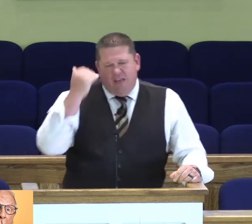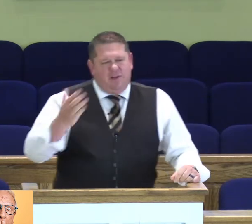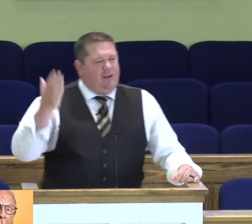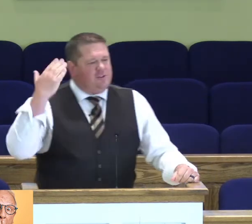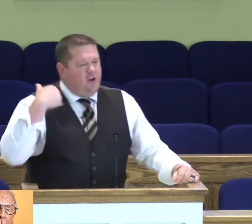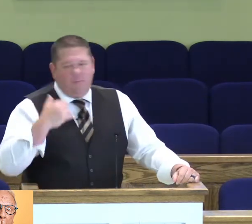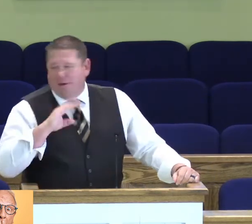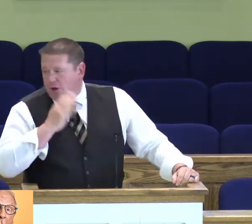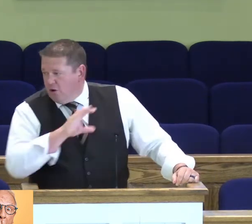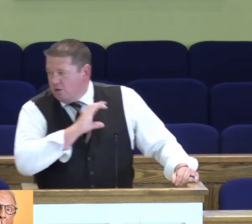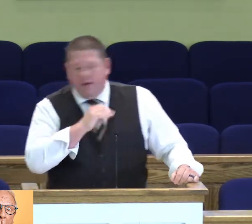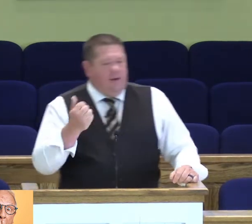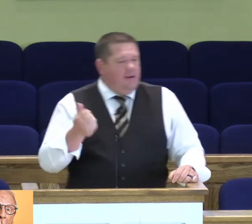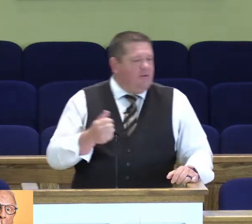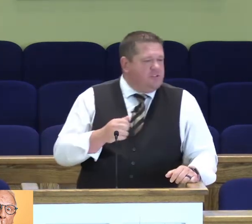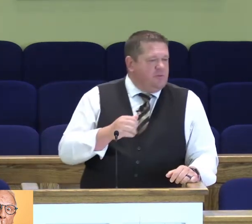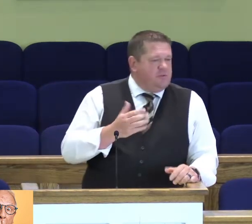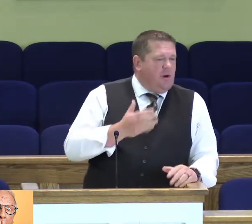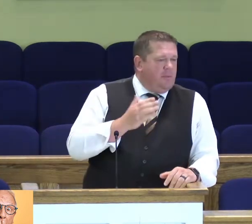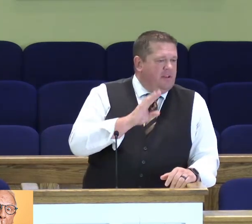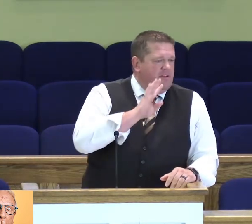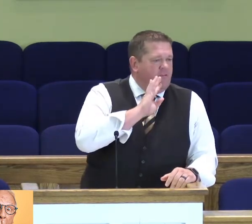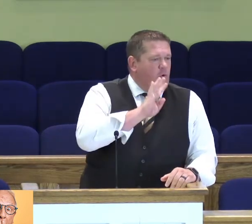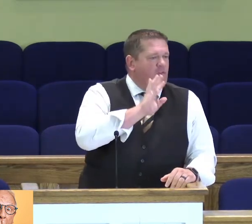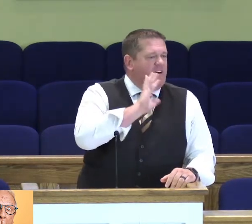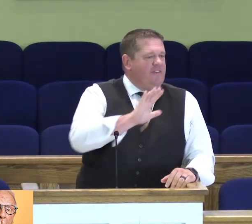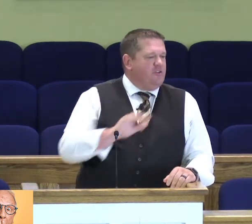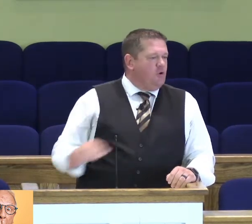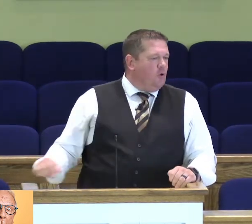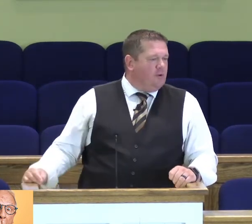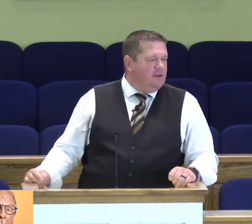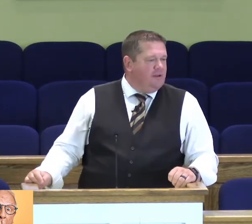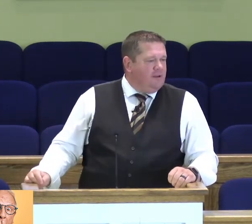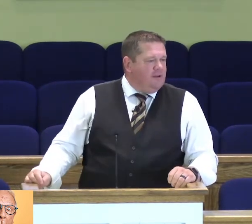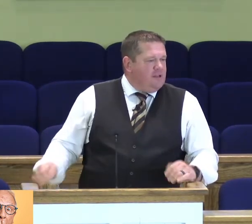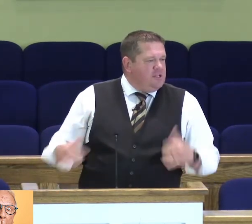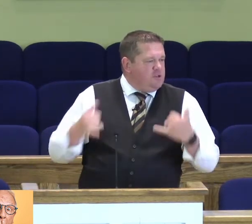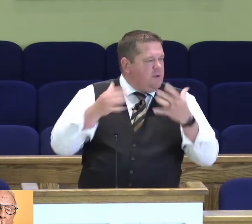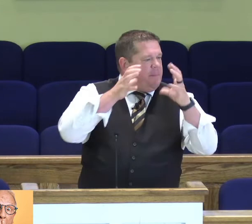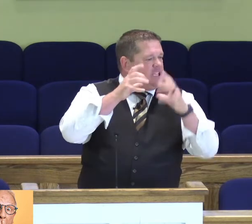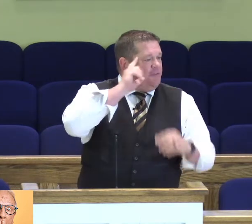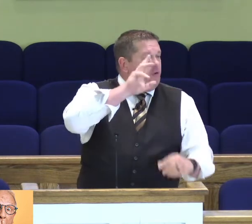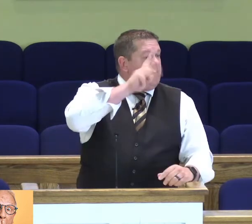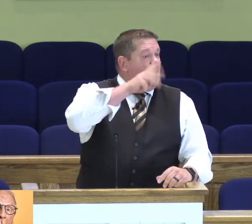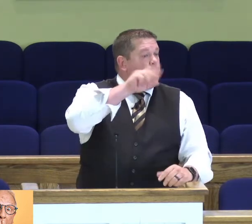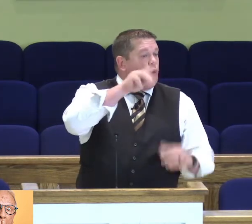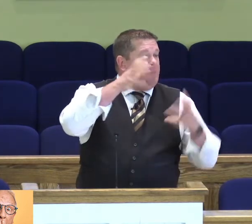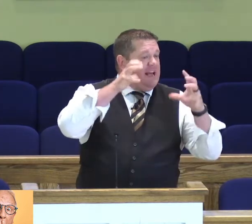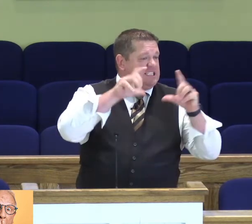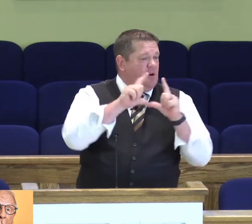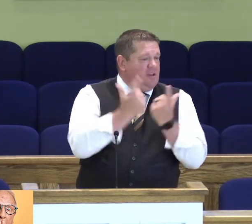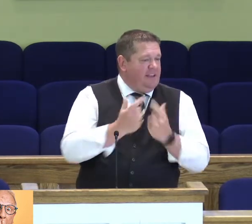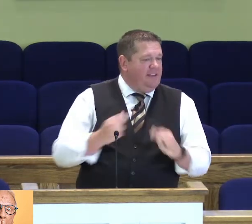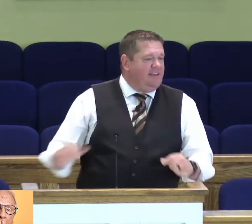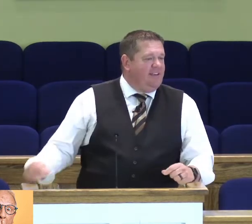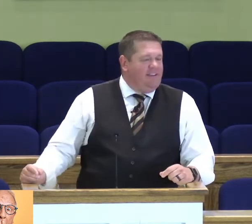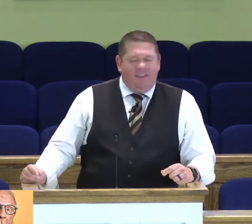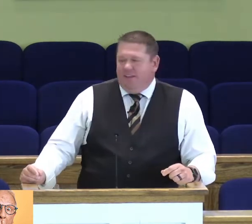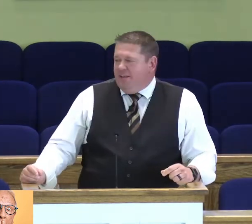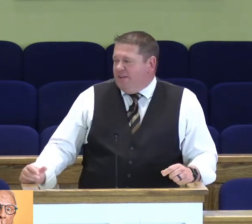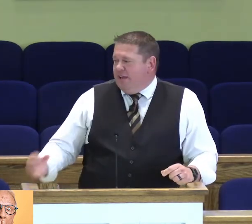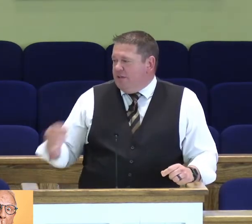I'll never forget many years ago, my daughter Clara, she was probably 4 or 5 years old, and she was playing basketball for the Upward Basketball